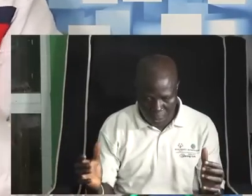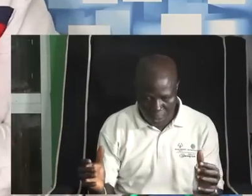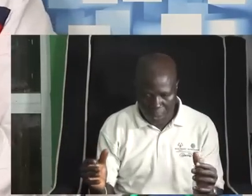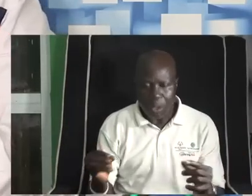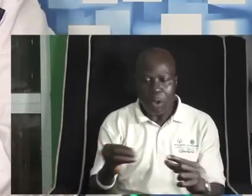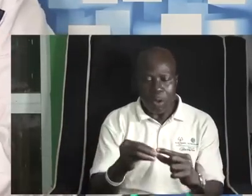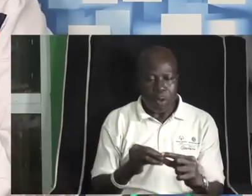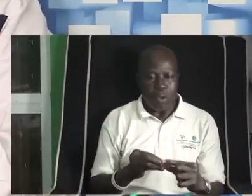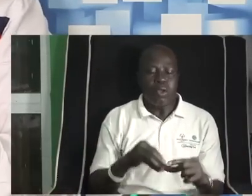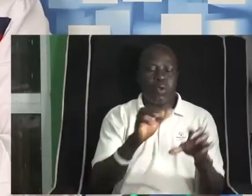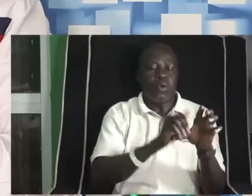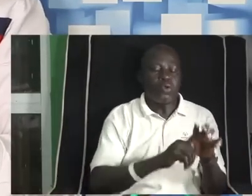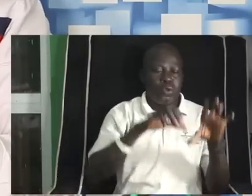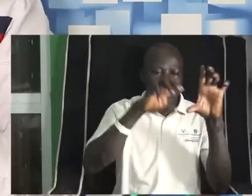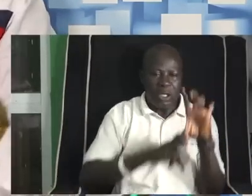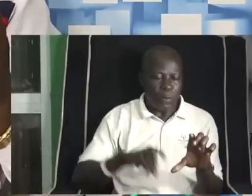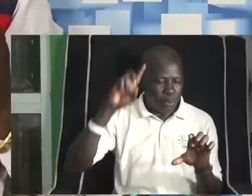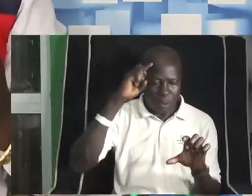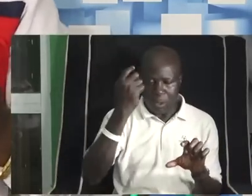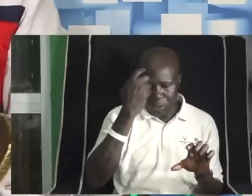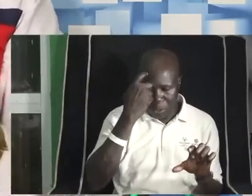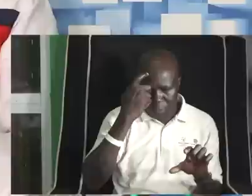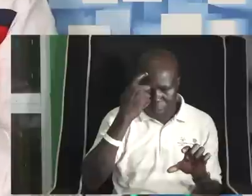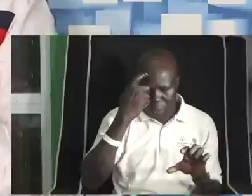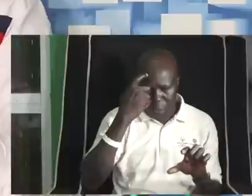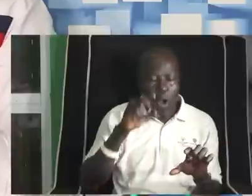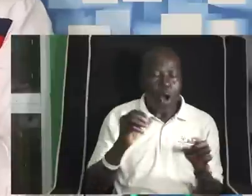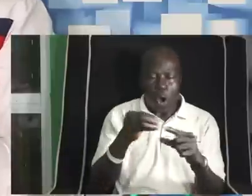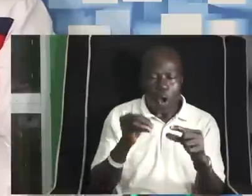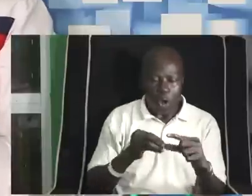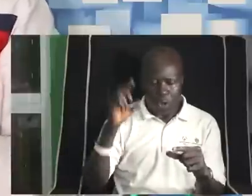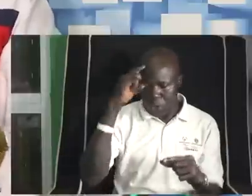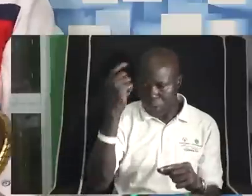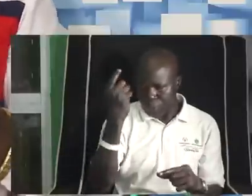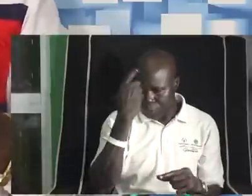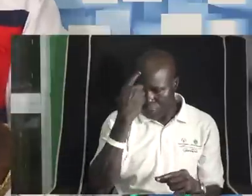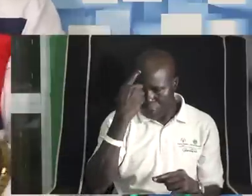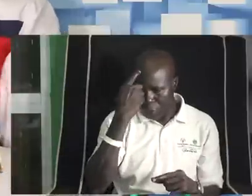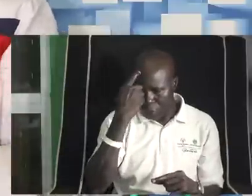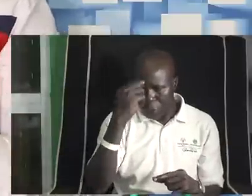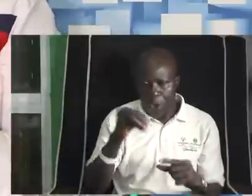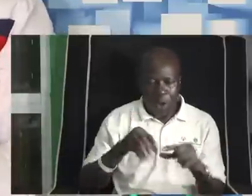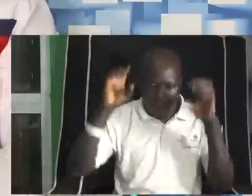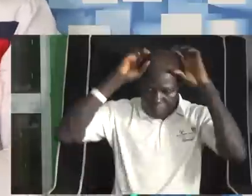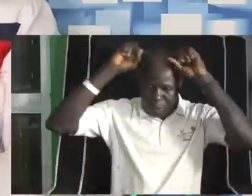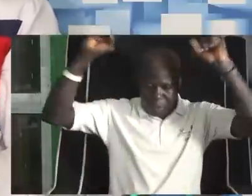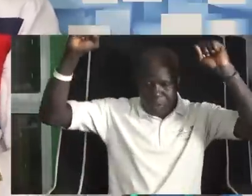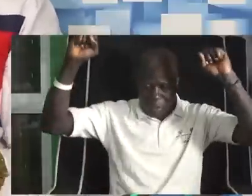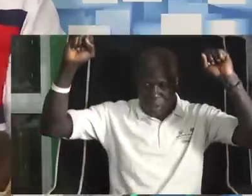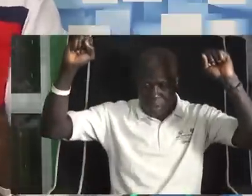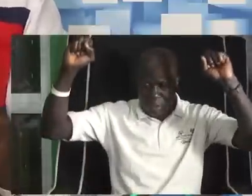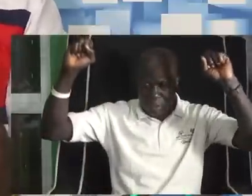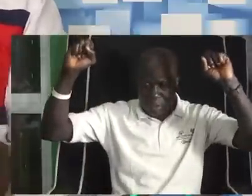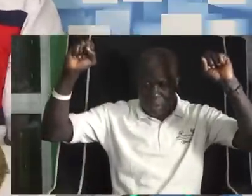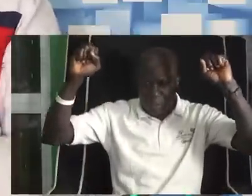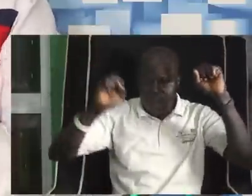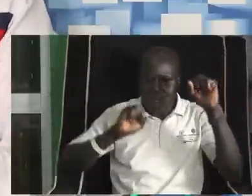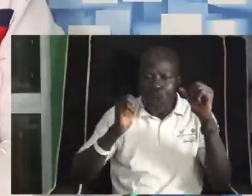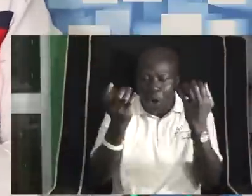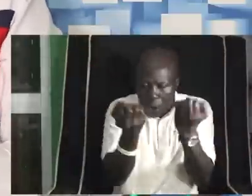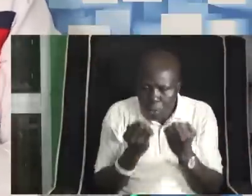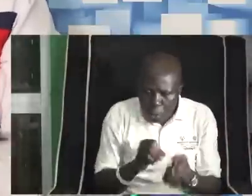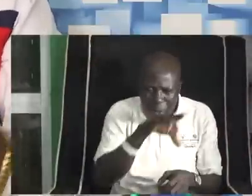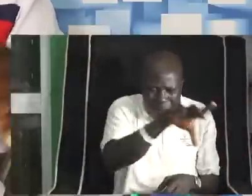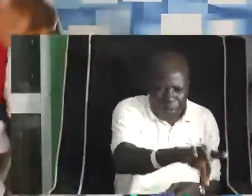Abo first alaga council. Or chairman of council? Abo first governor. Or governor? Abo first president. President? Abo fe wa